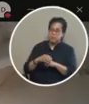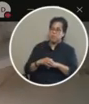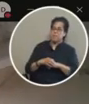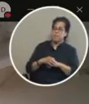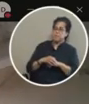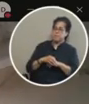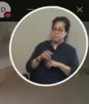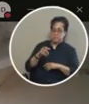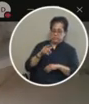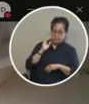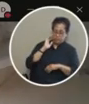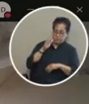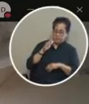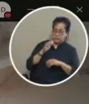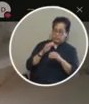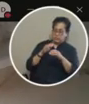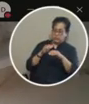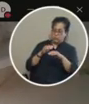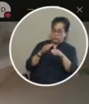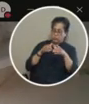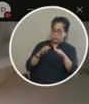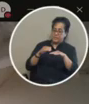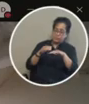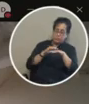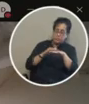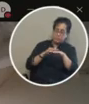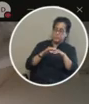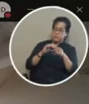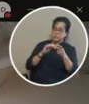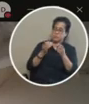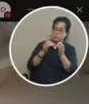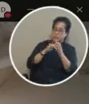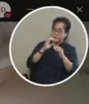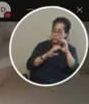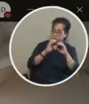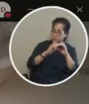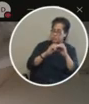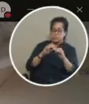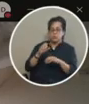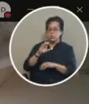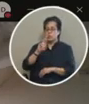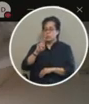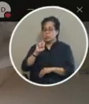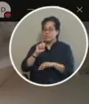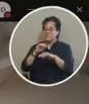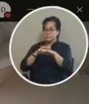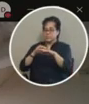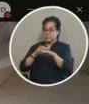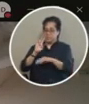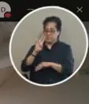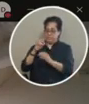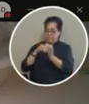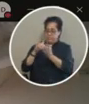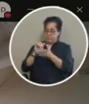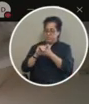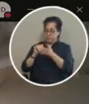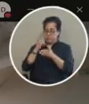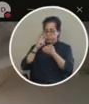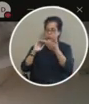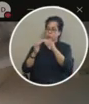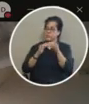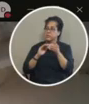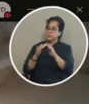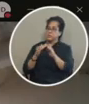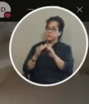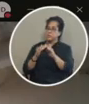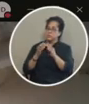at street resurfacing and none of the reconstruction, correct? This is all on the resurfacing side. So the $7 million that was allocated for residential